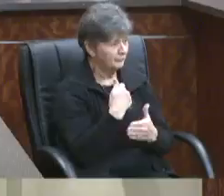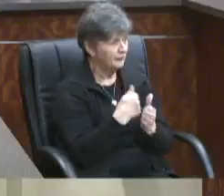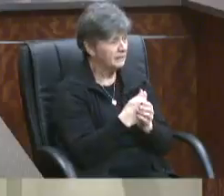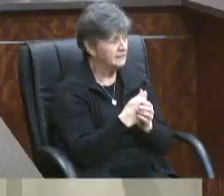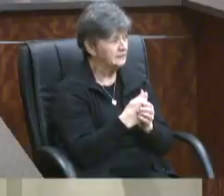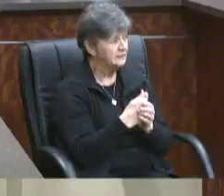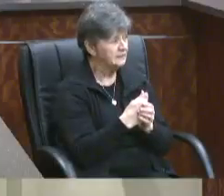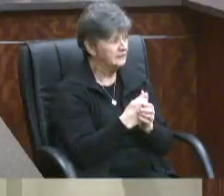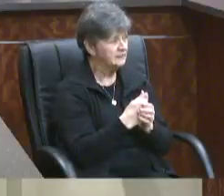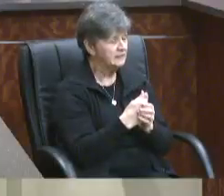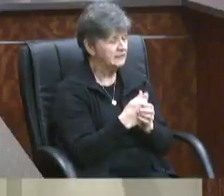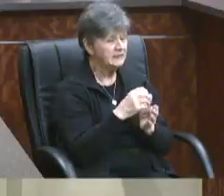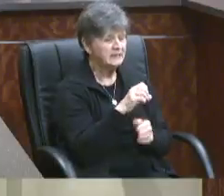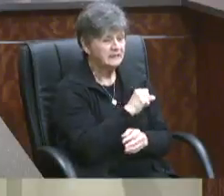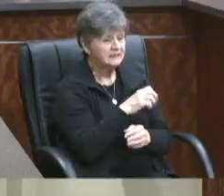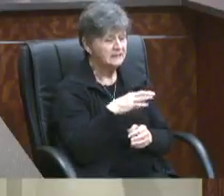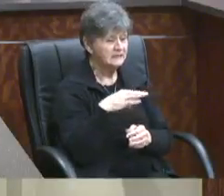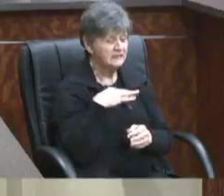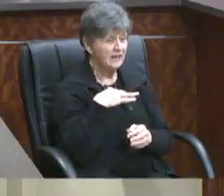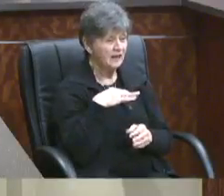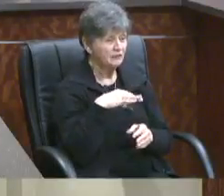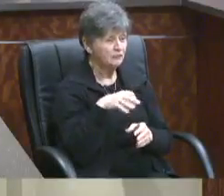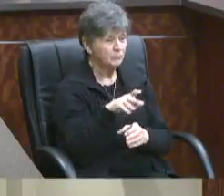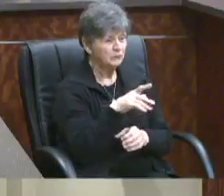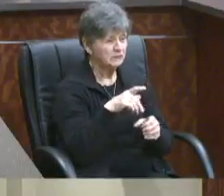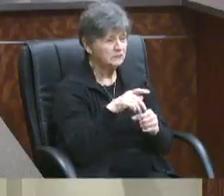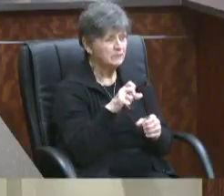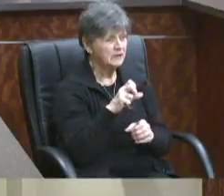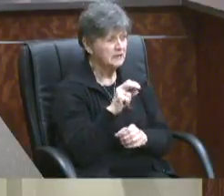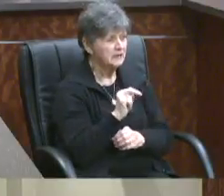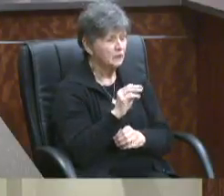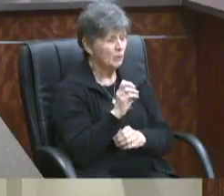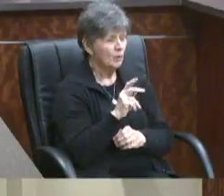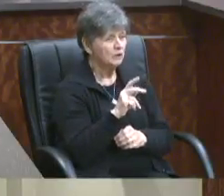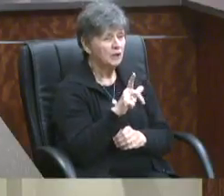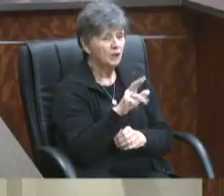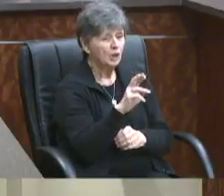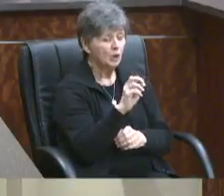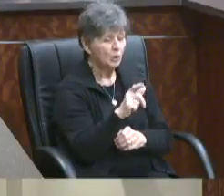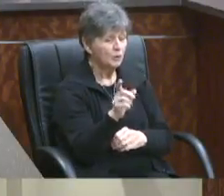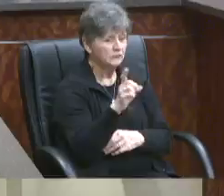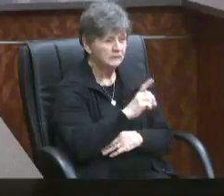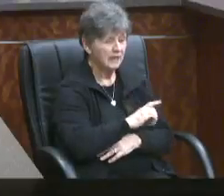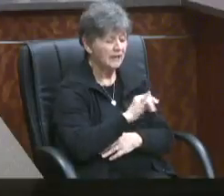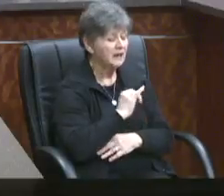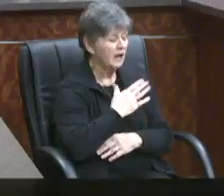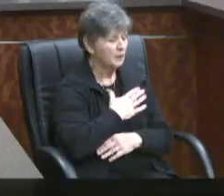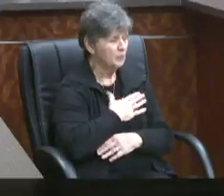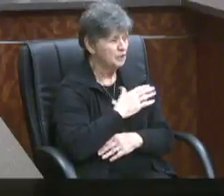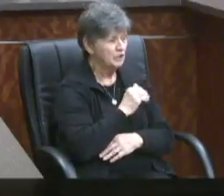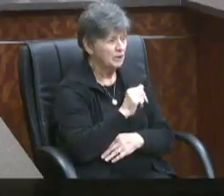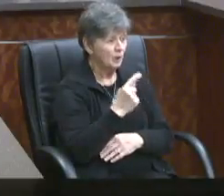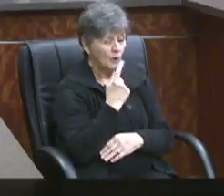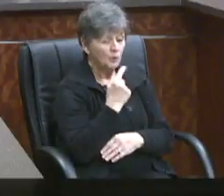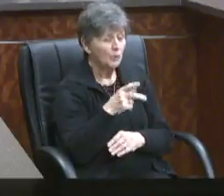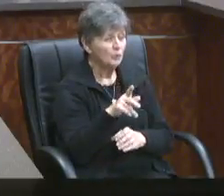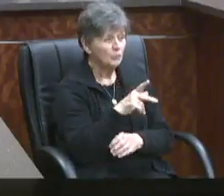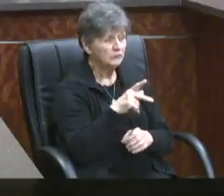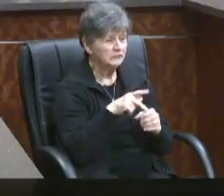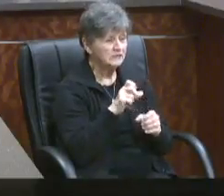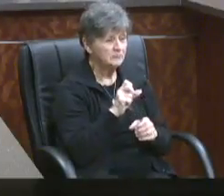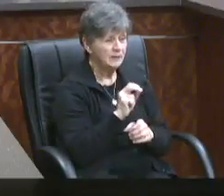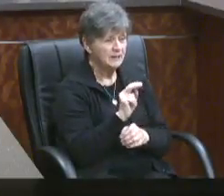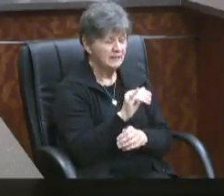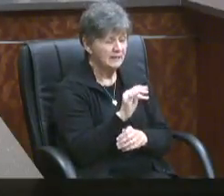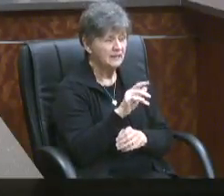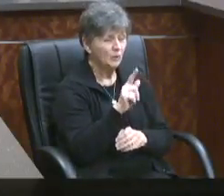the Walk Laurel Day, and I appreciate all that participated in that. The